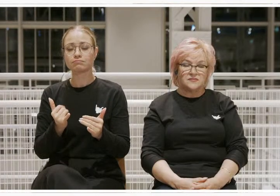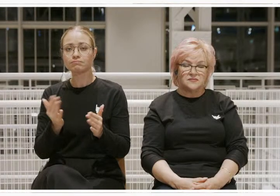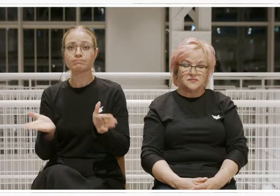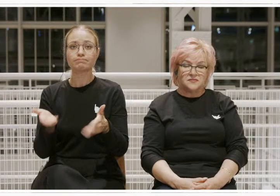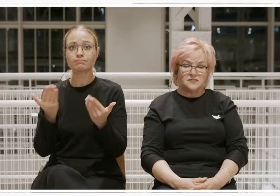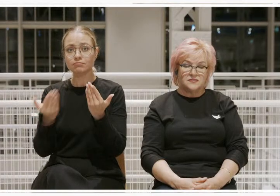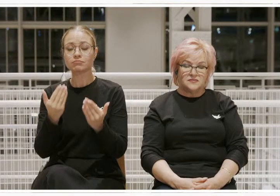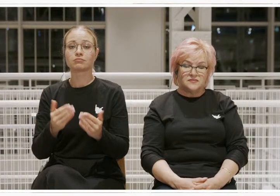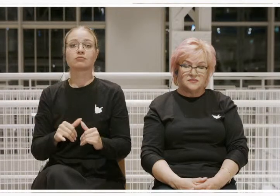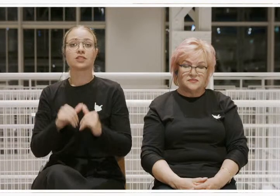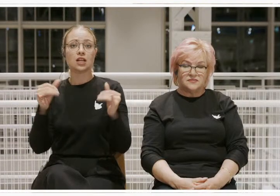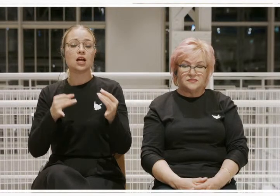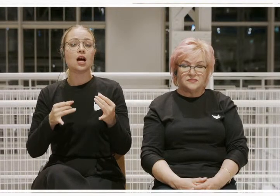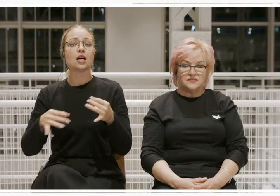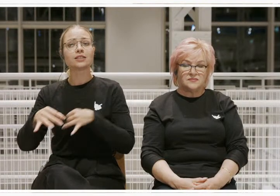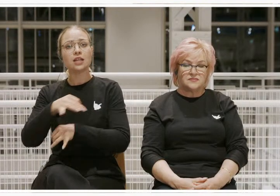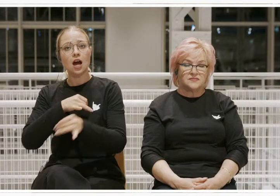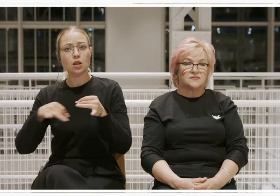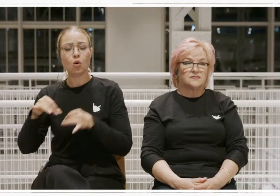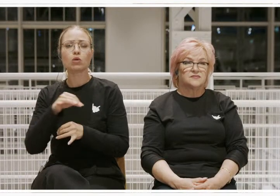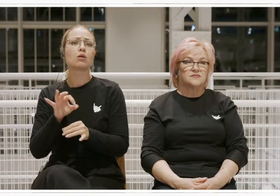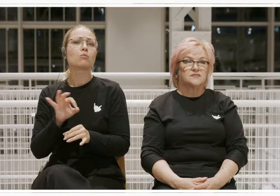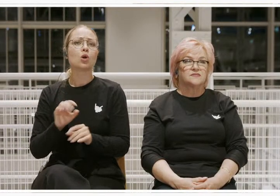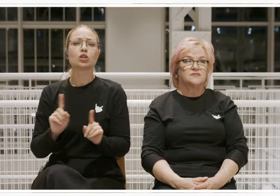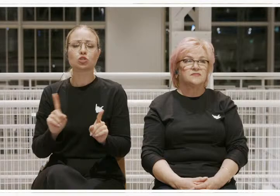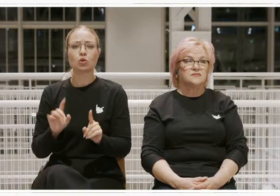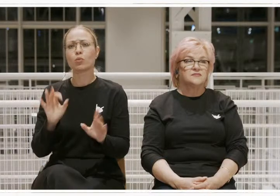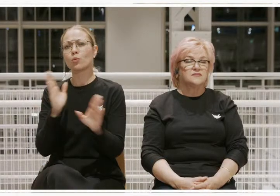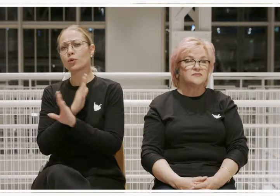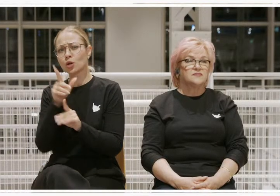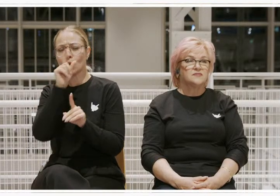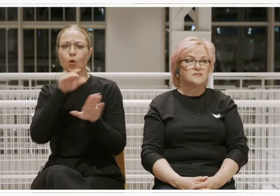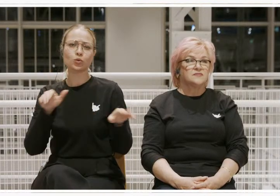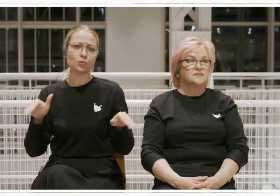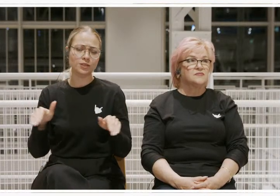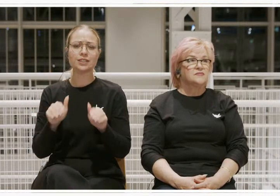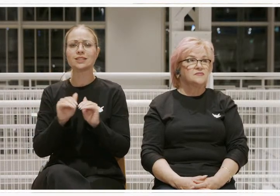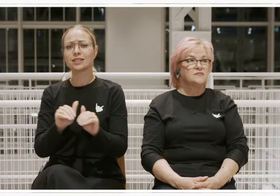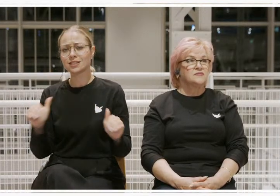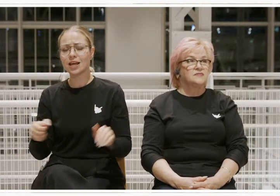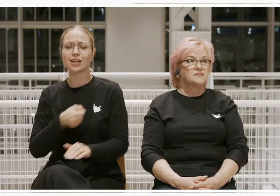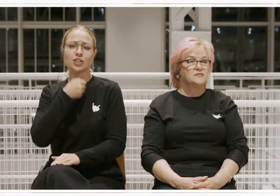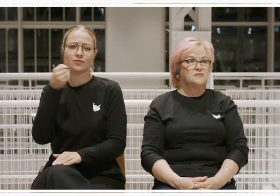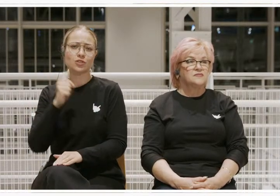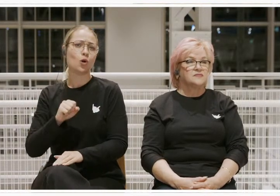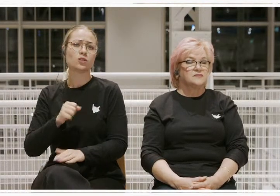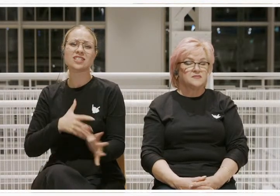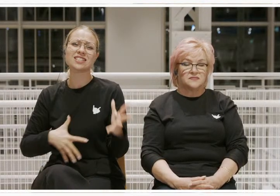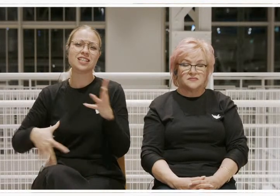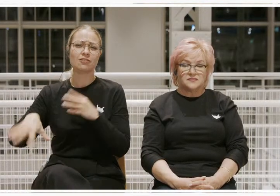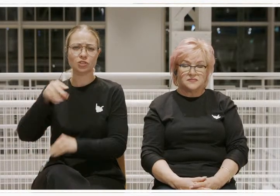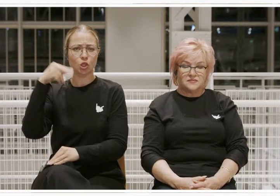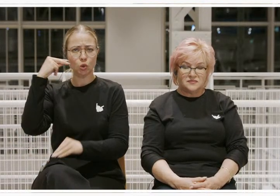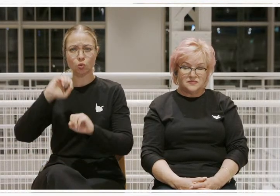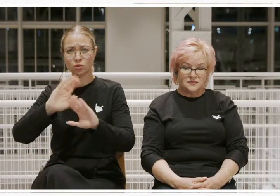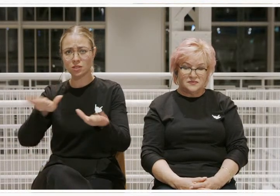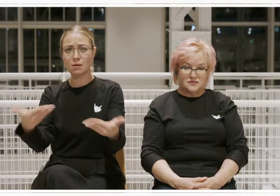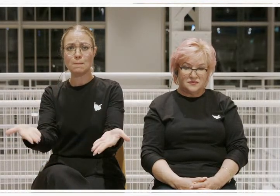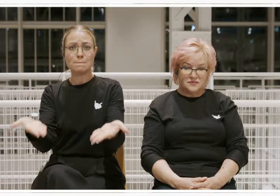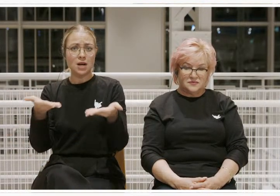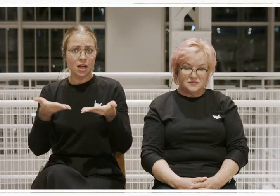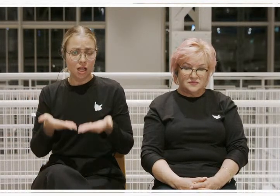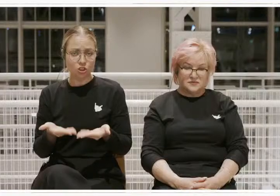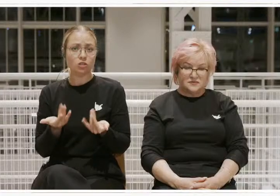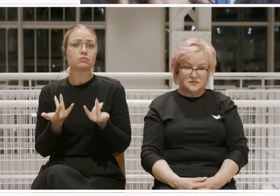project invites children and accompanying adults from all over Turkey to lift up their heads and